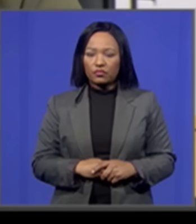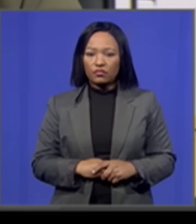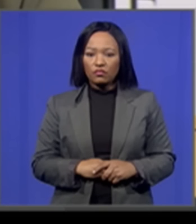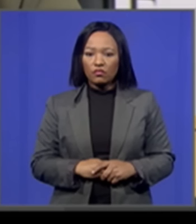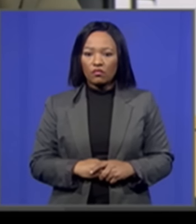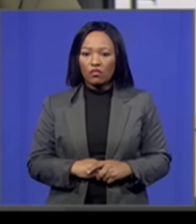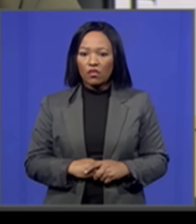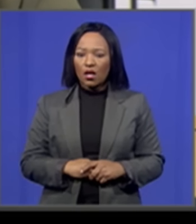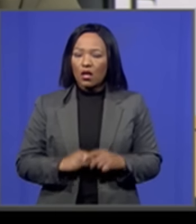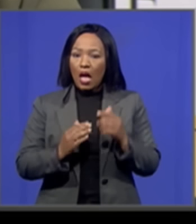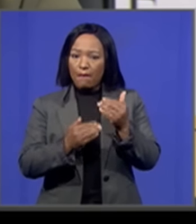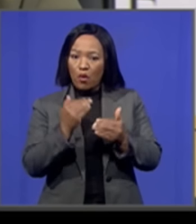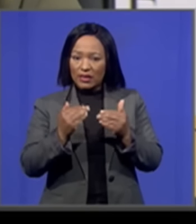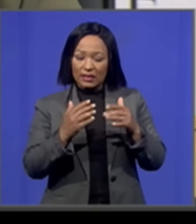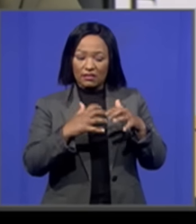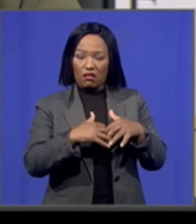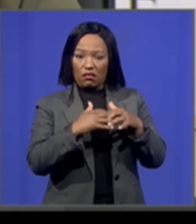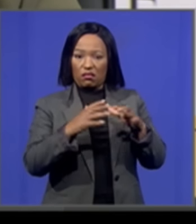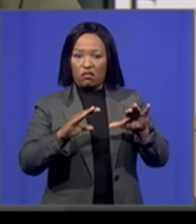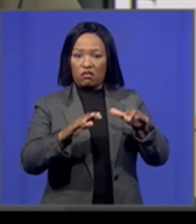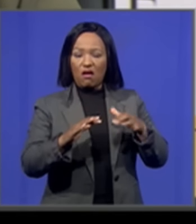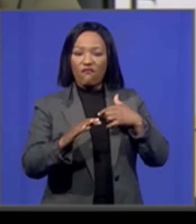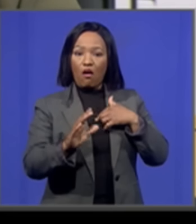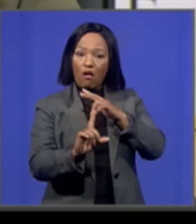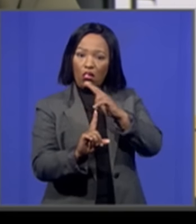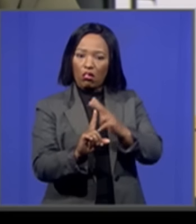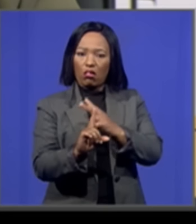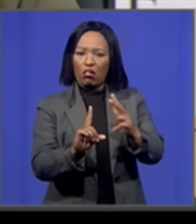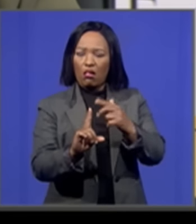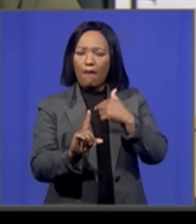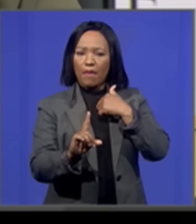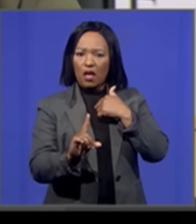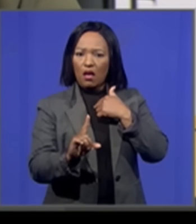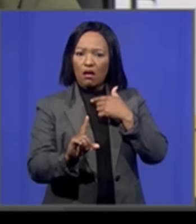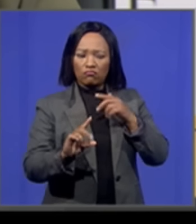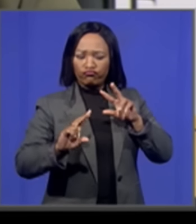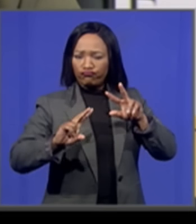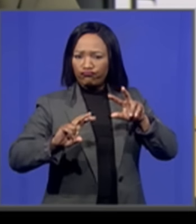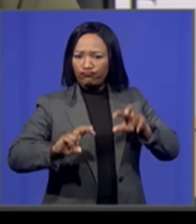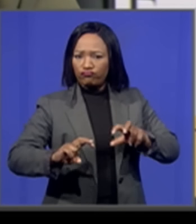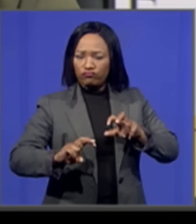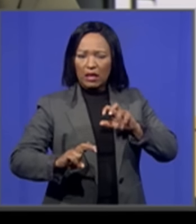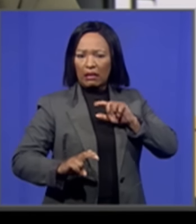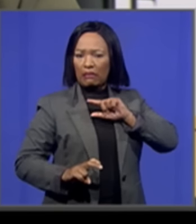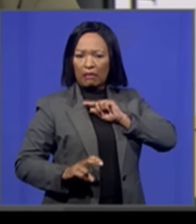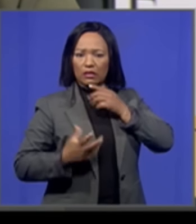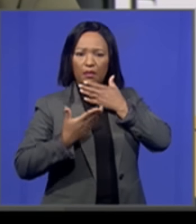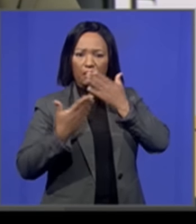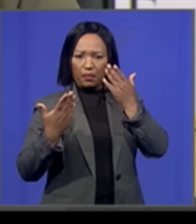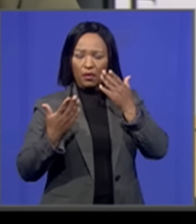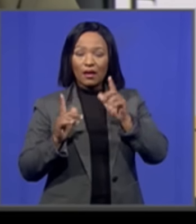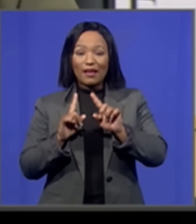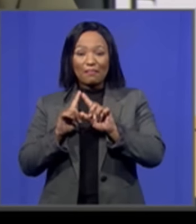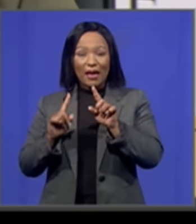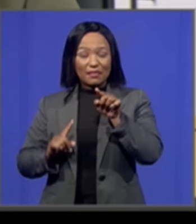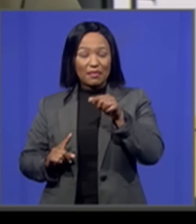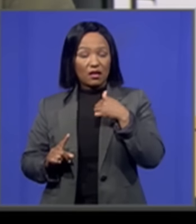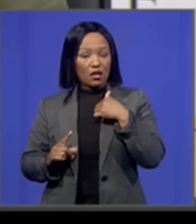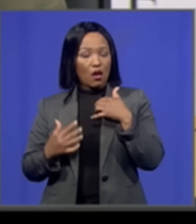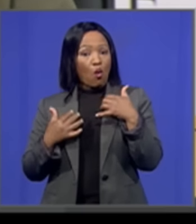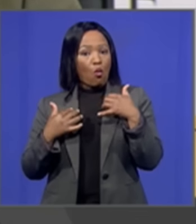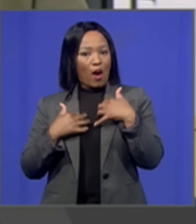me, I was found not guilty and discharged on all charges. However, I'm worried because always